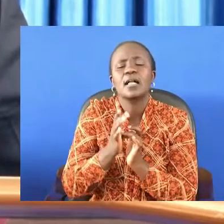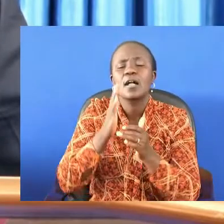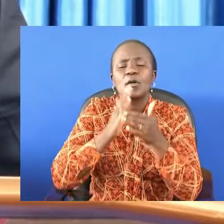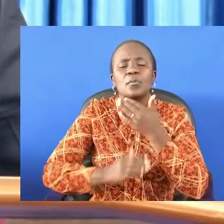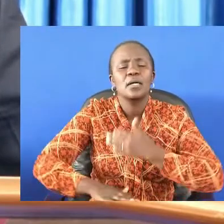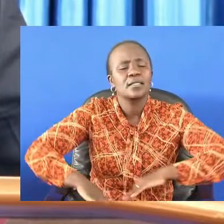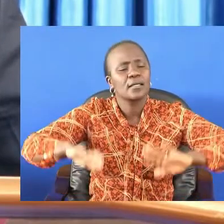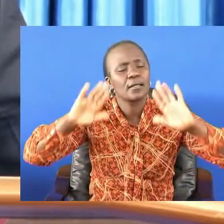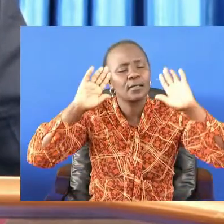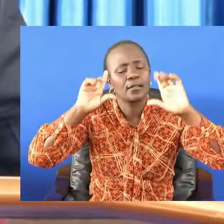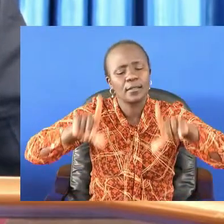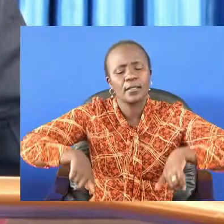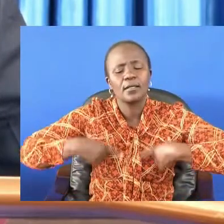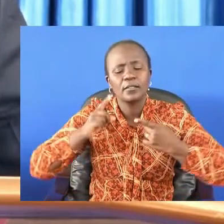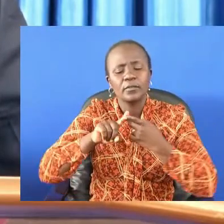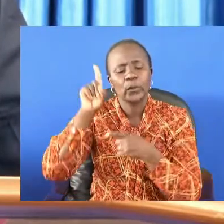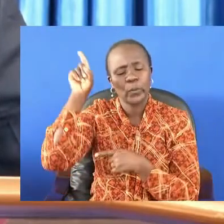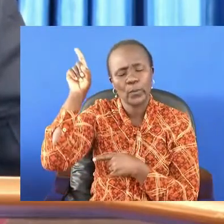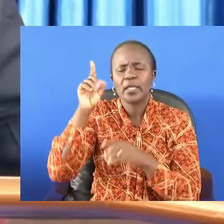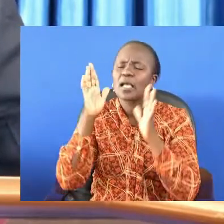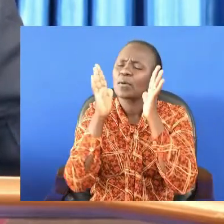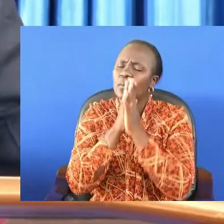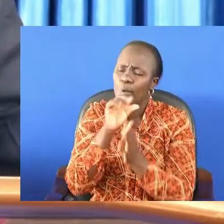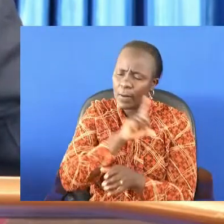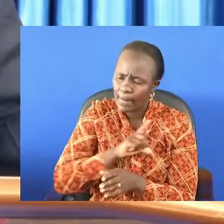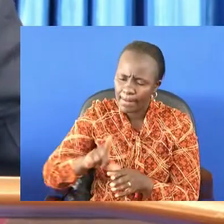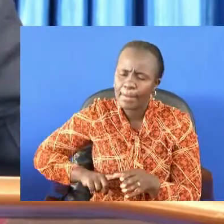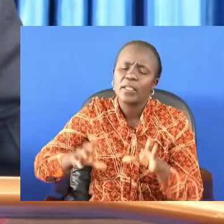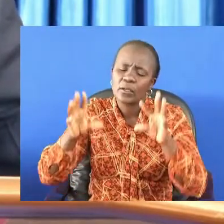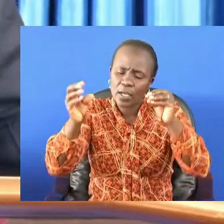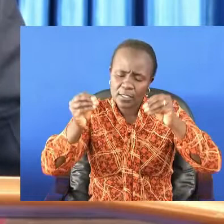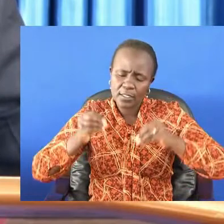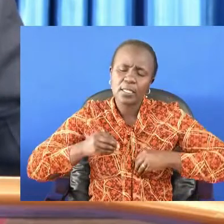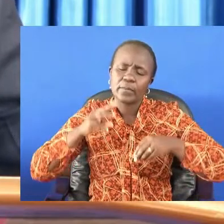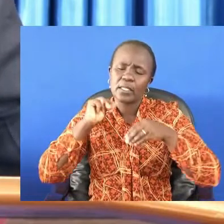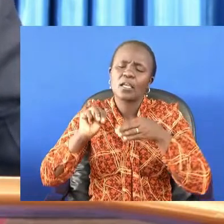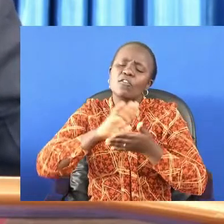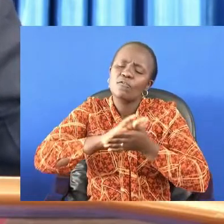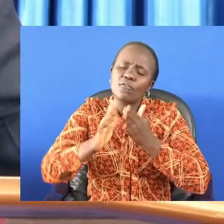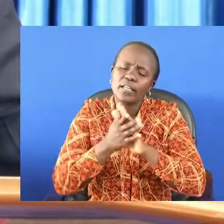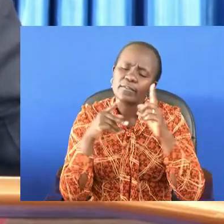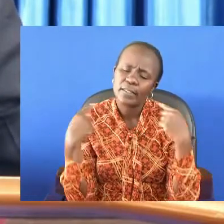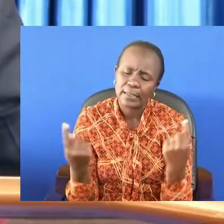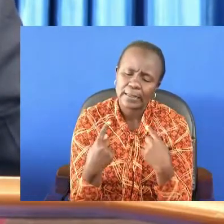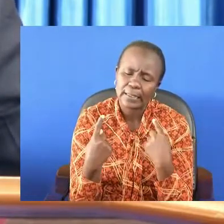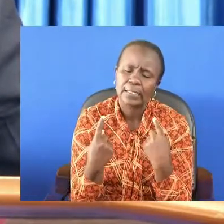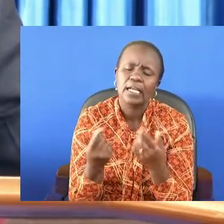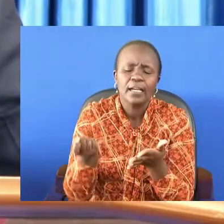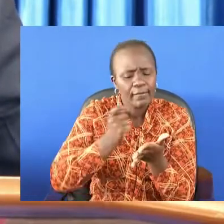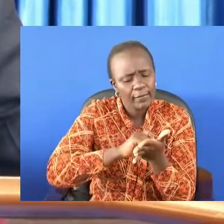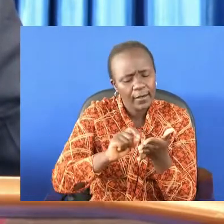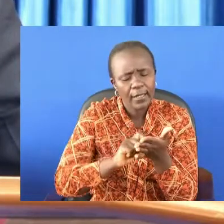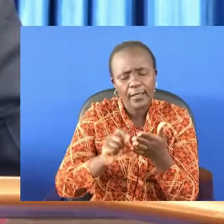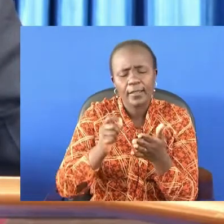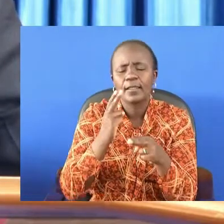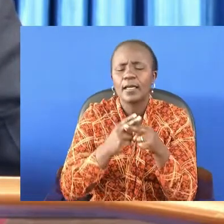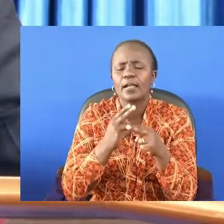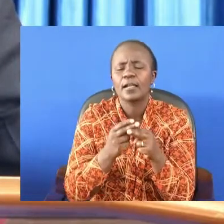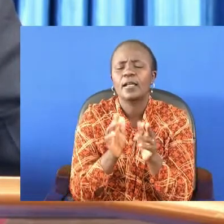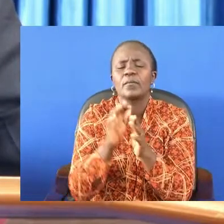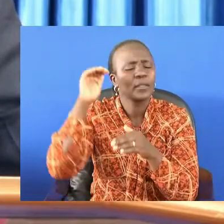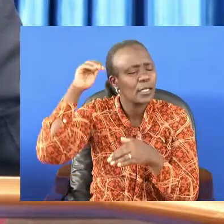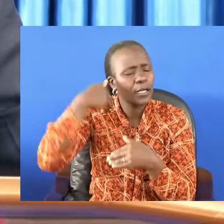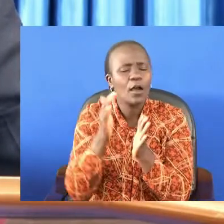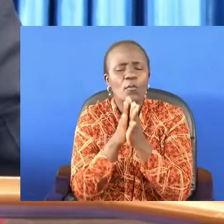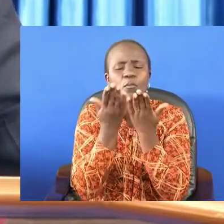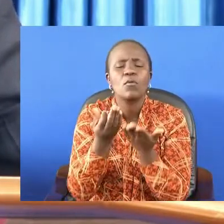surrendering their lives to you. I pray the Lord you would accept them, forgive their sins, and write their names in the Lamb's Book of